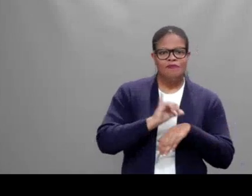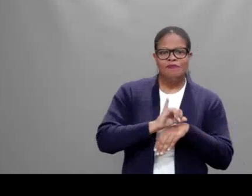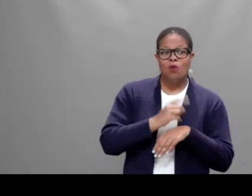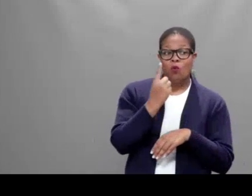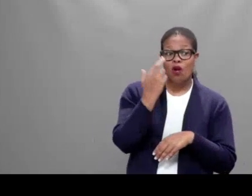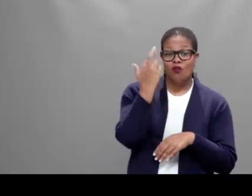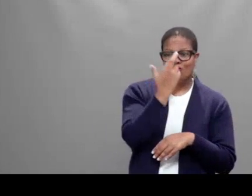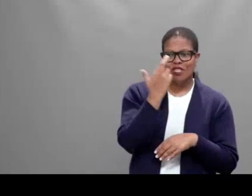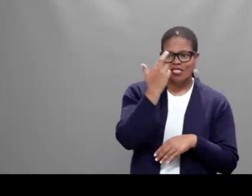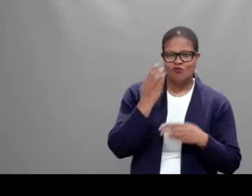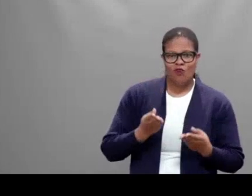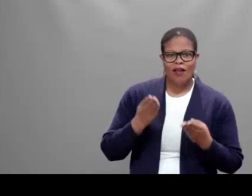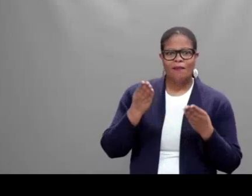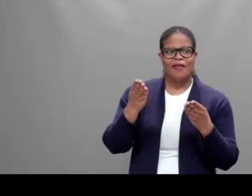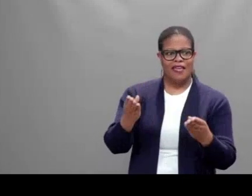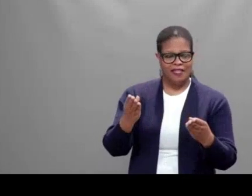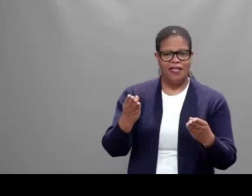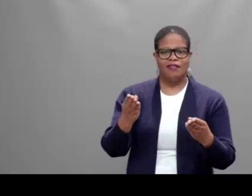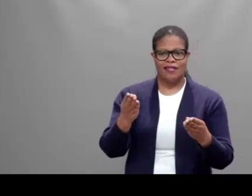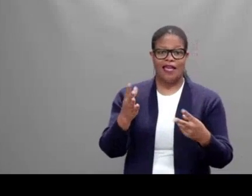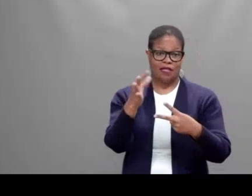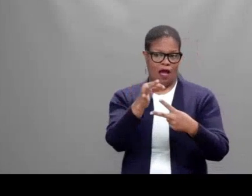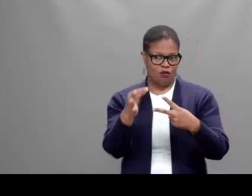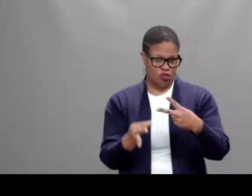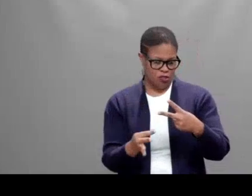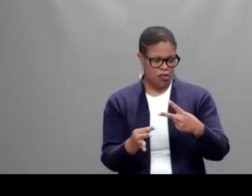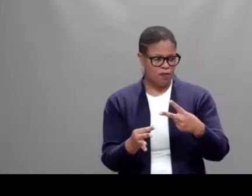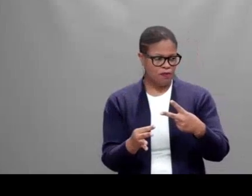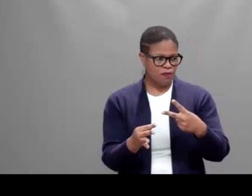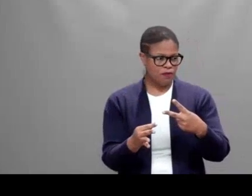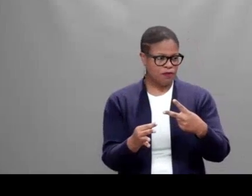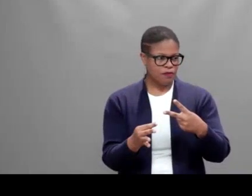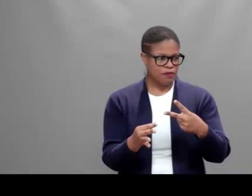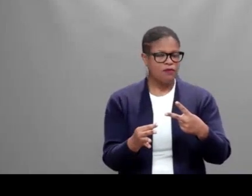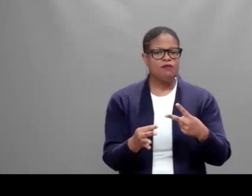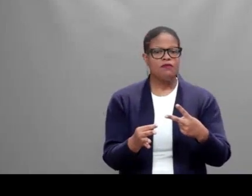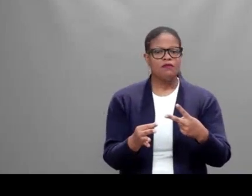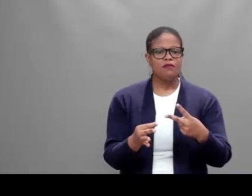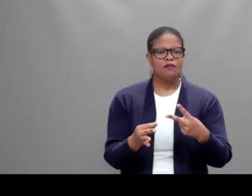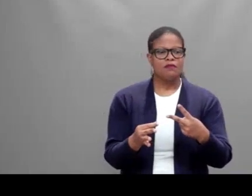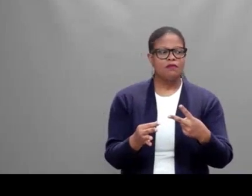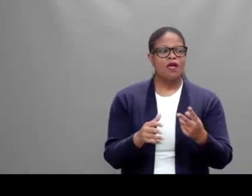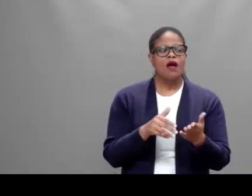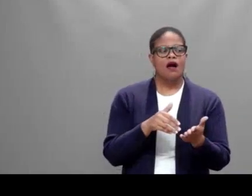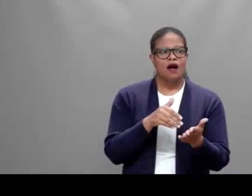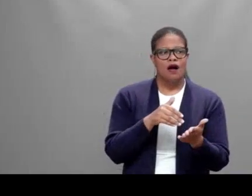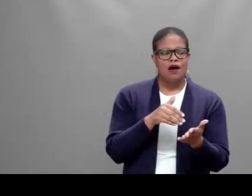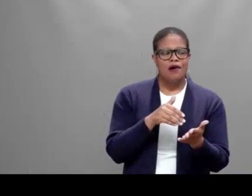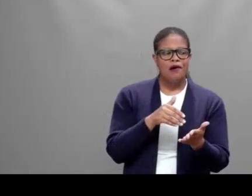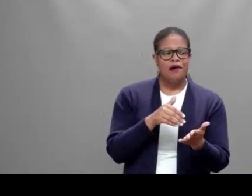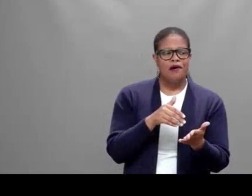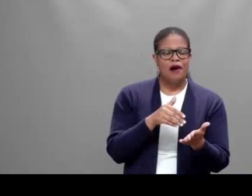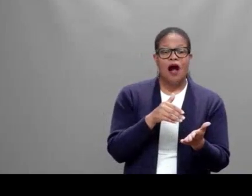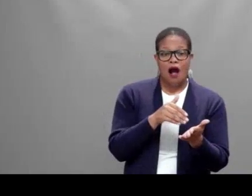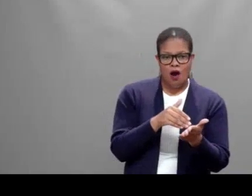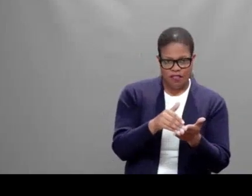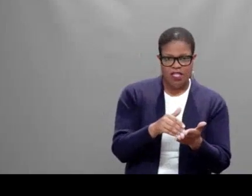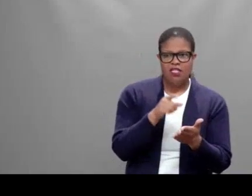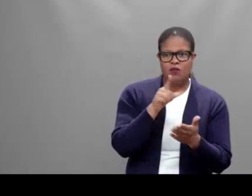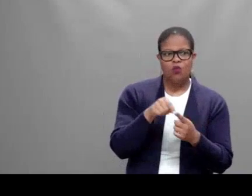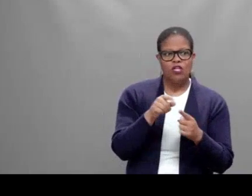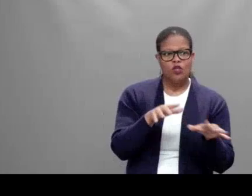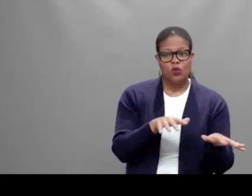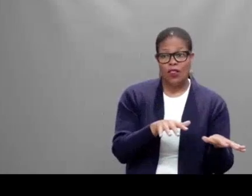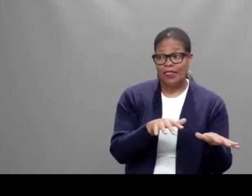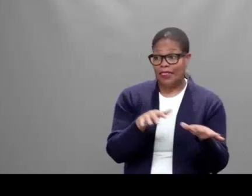was recommended as an option is because oftentimes whenever you leave and you